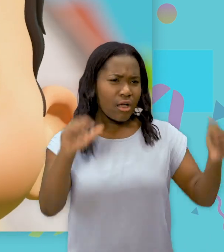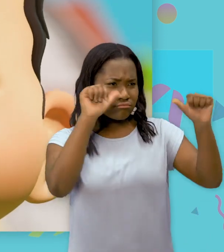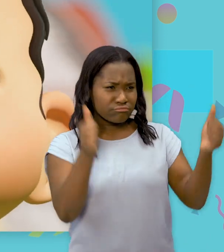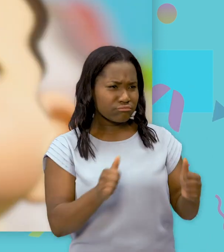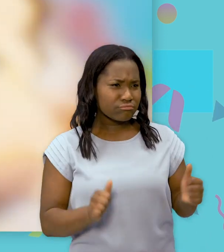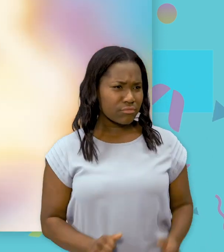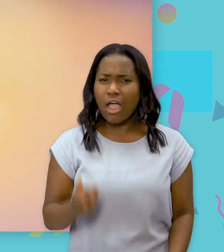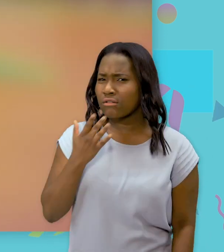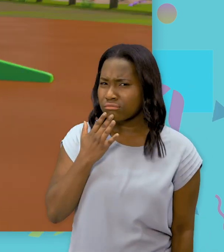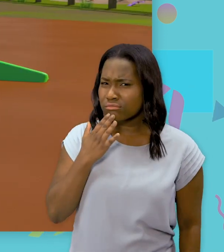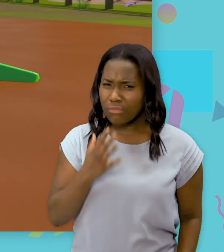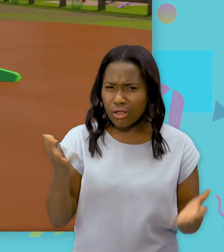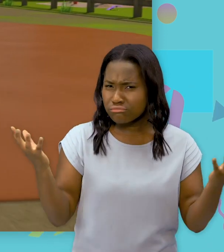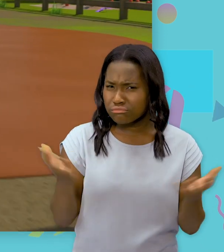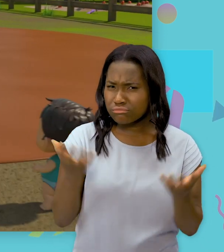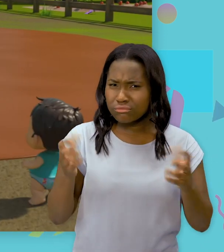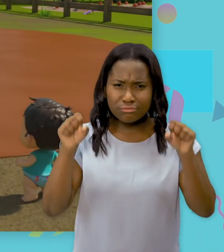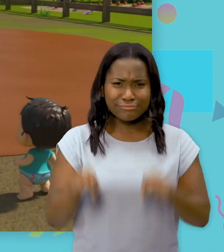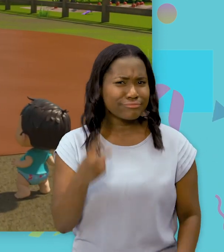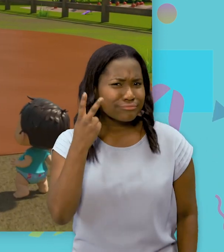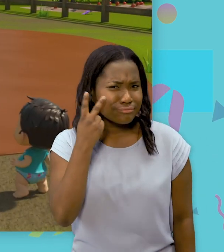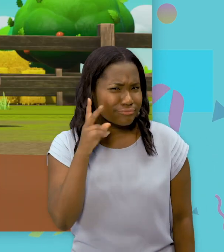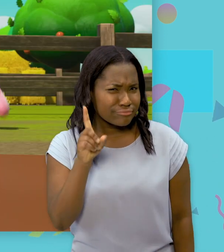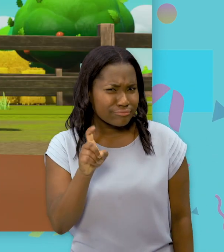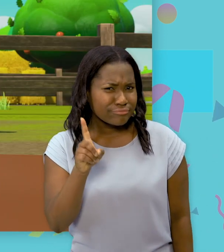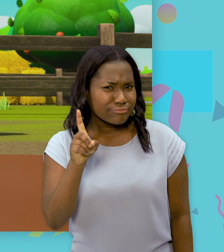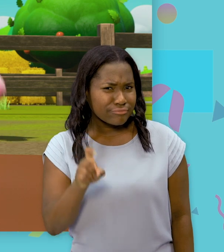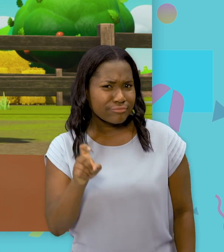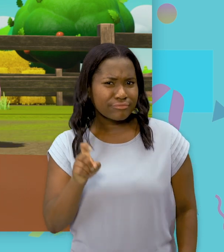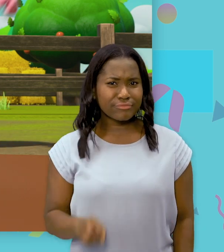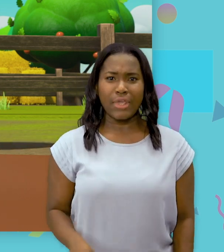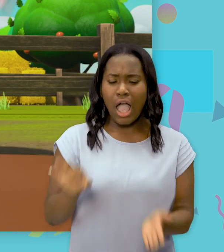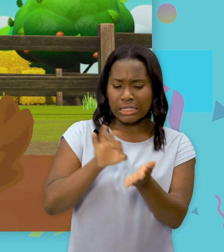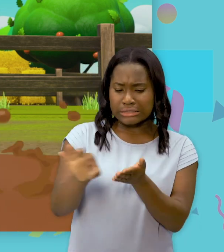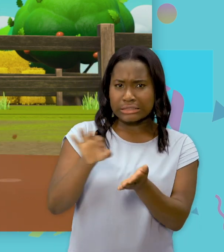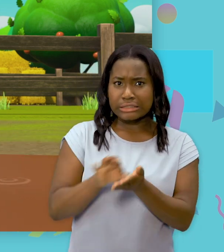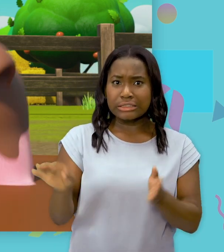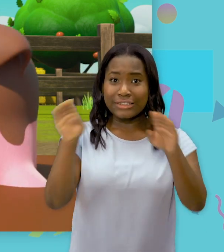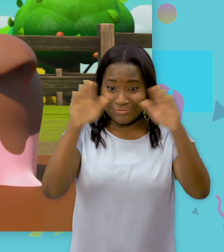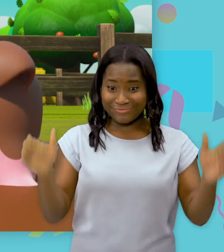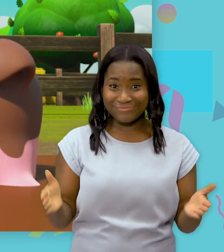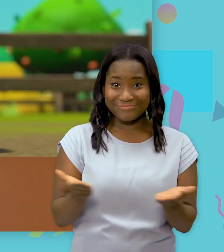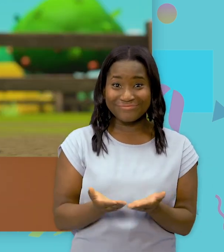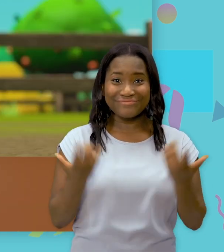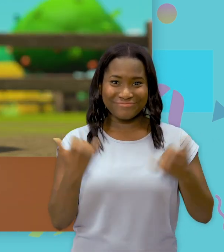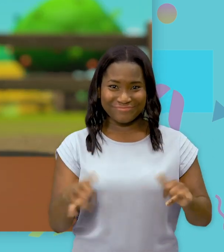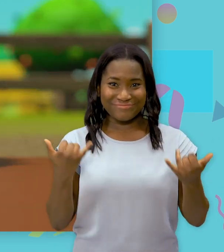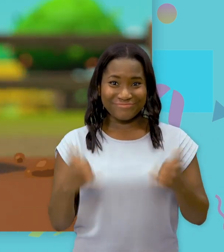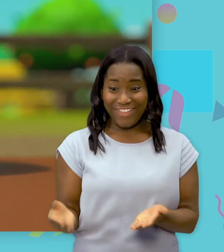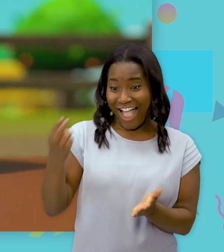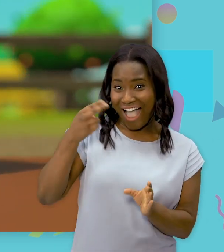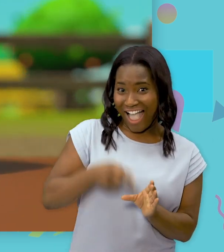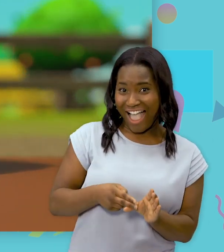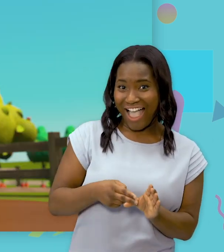What's the shape and what's the colour? Can you see? Can you count all the sides? Play with me!